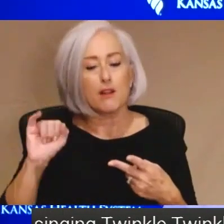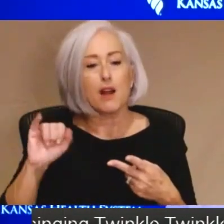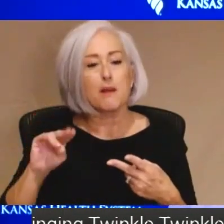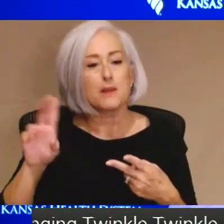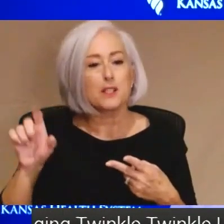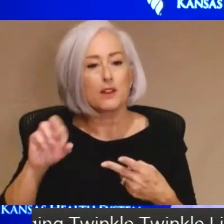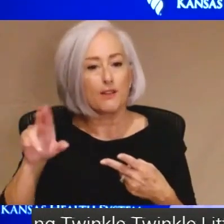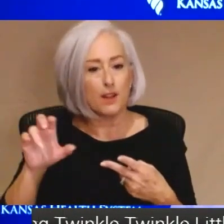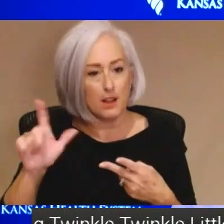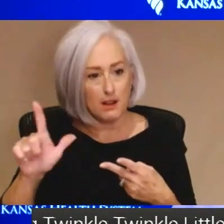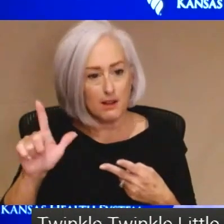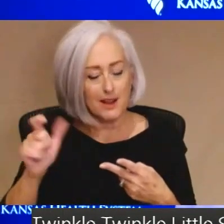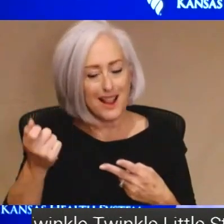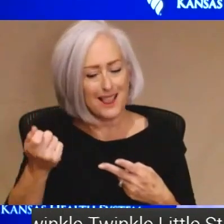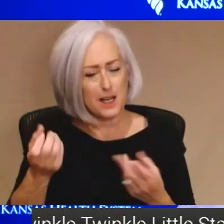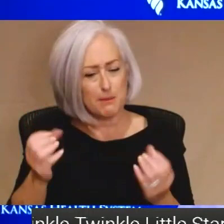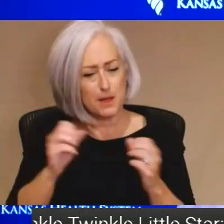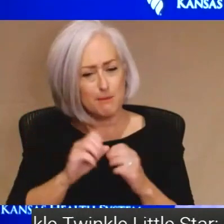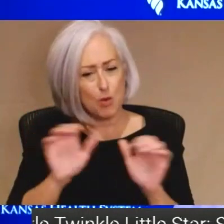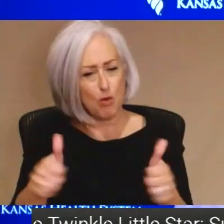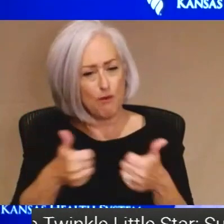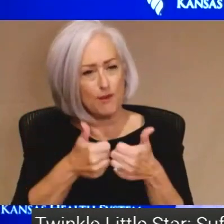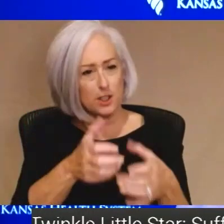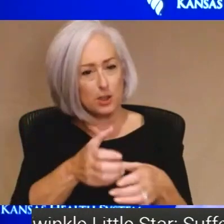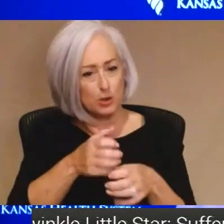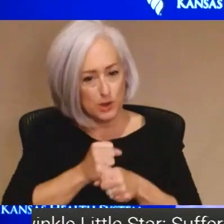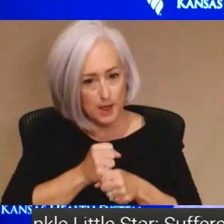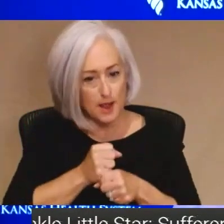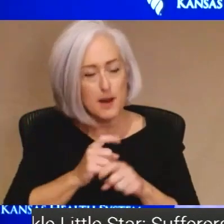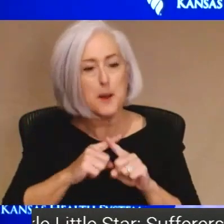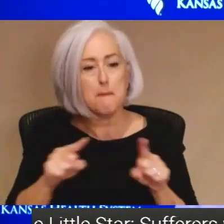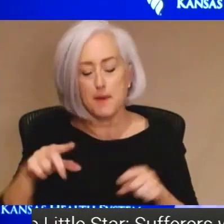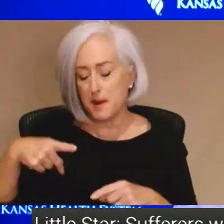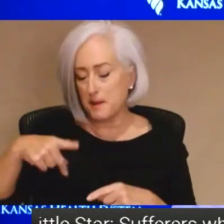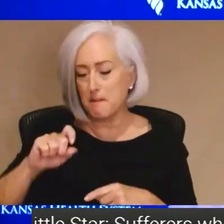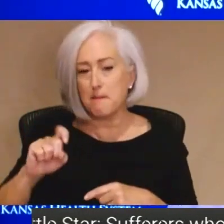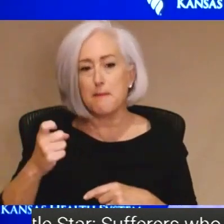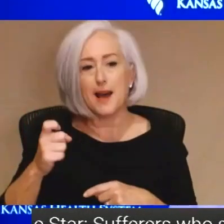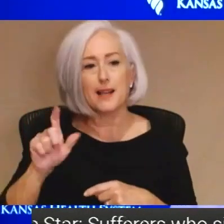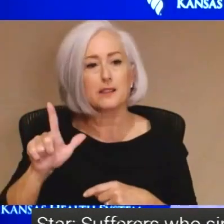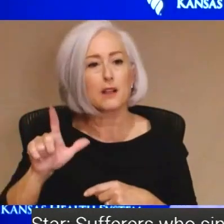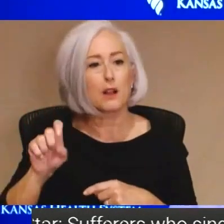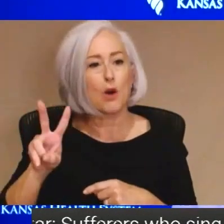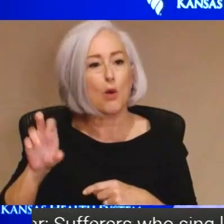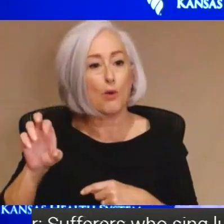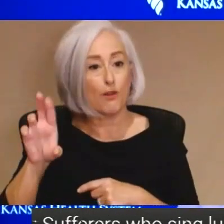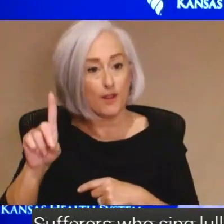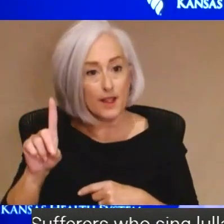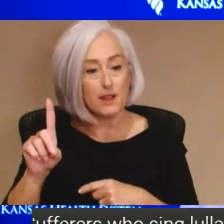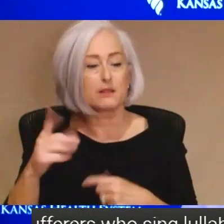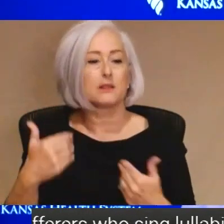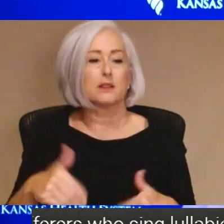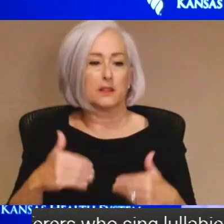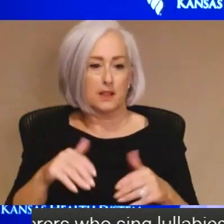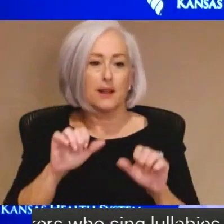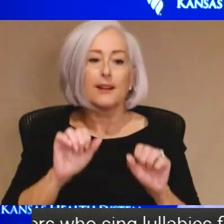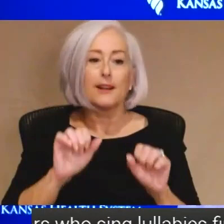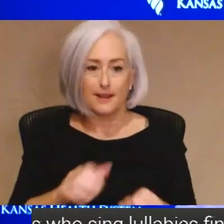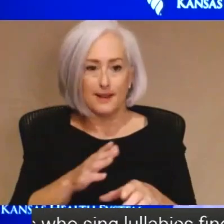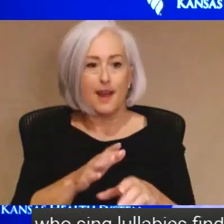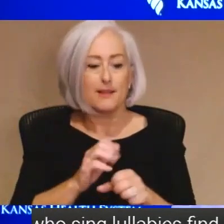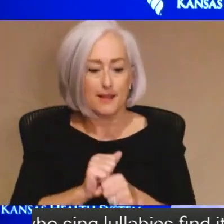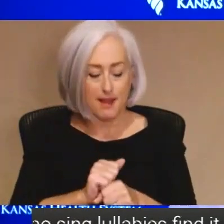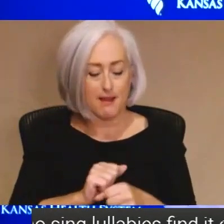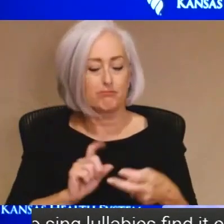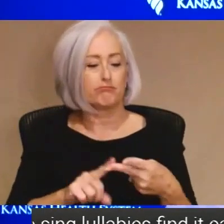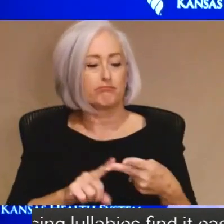around the nation, our supply of Paxlovid is much better now. So taking Paxlovid, being vaccinated, all those things will help reduce your chance of